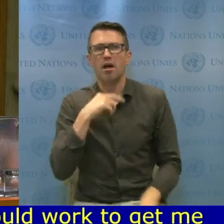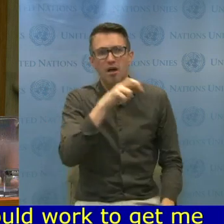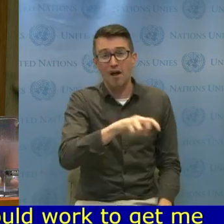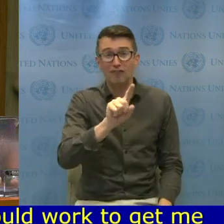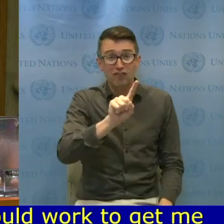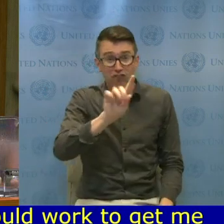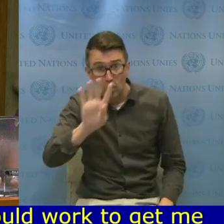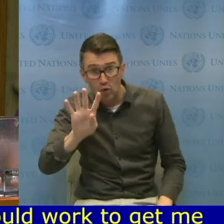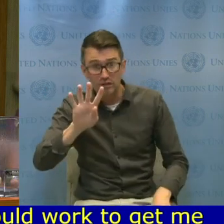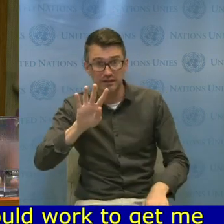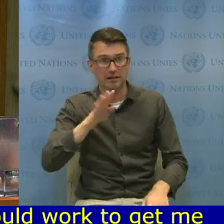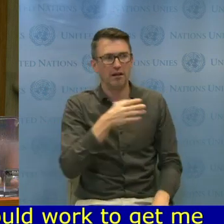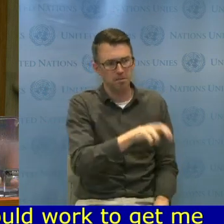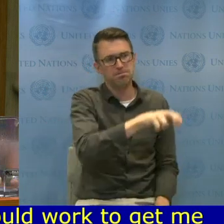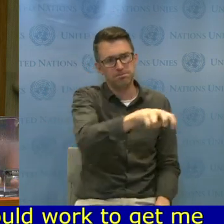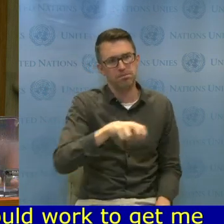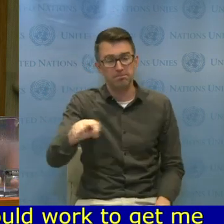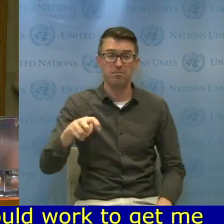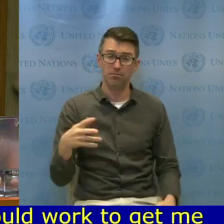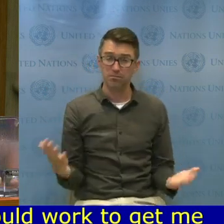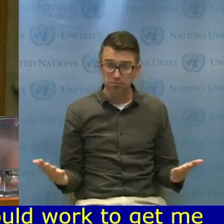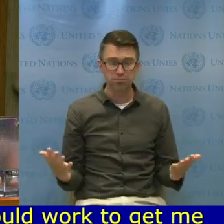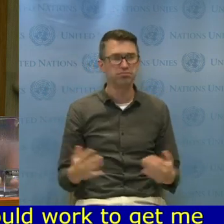Moving school to school had a very negative impact